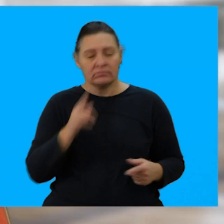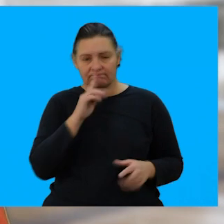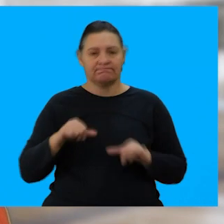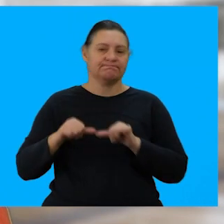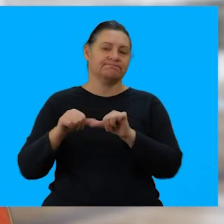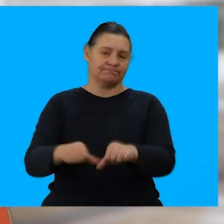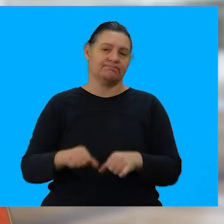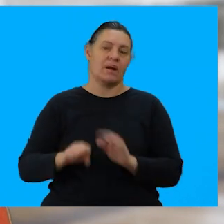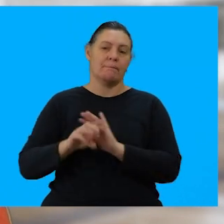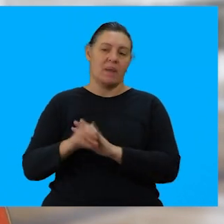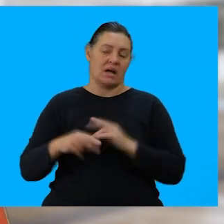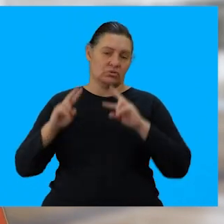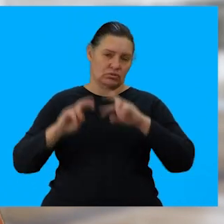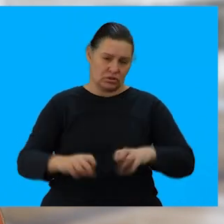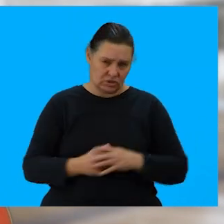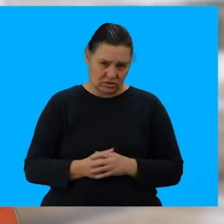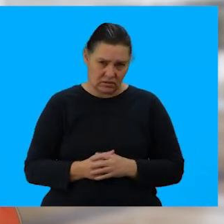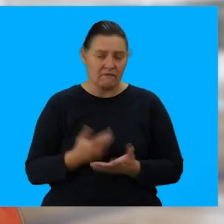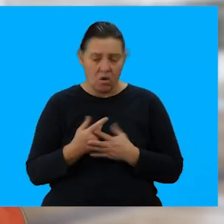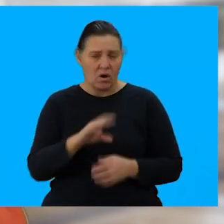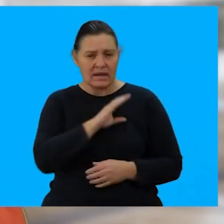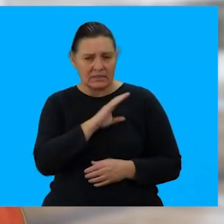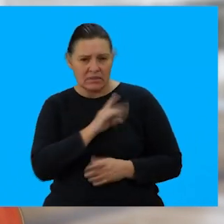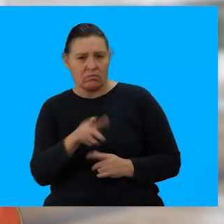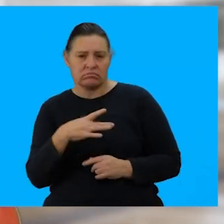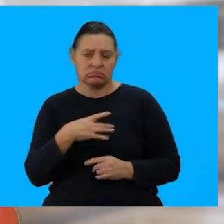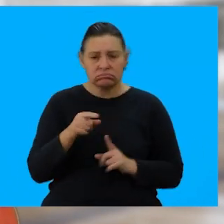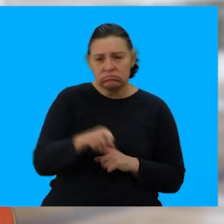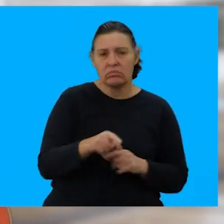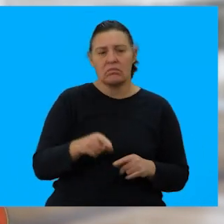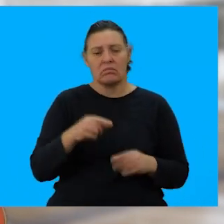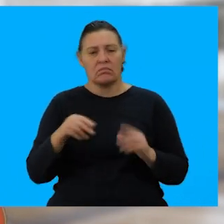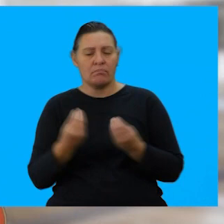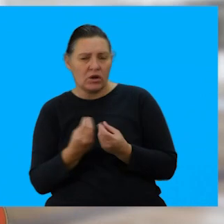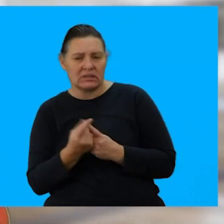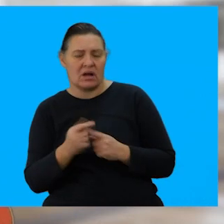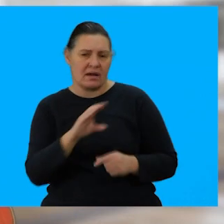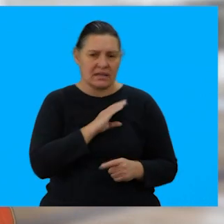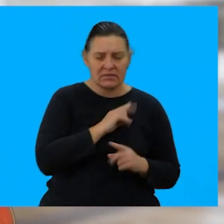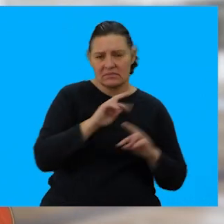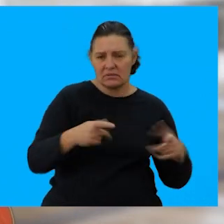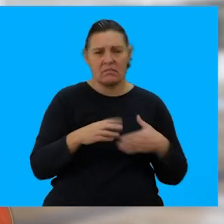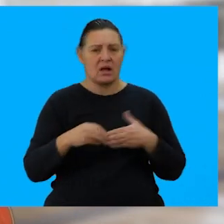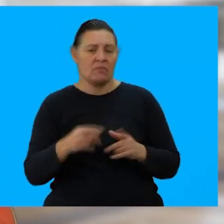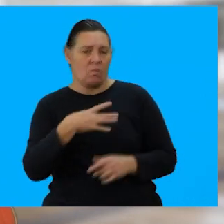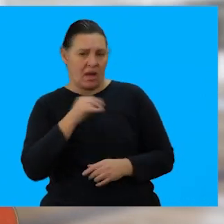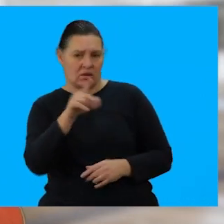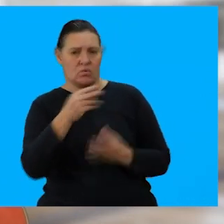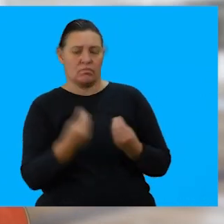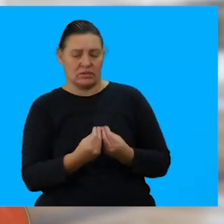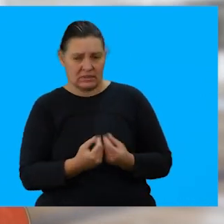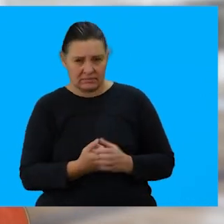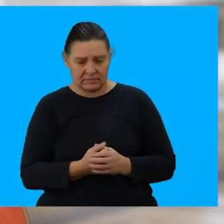through ongoing market research, searching for customers who like your product, searching for prospective customers who might like